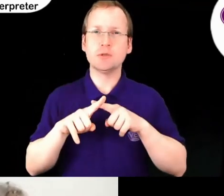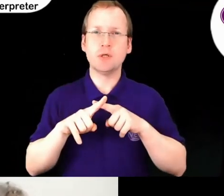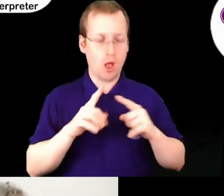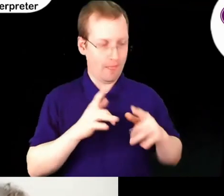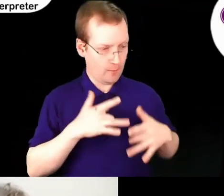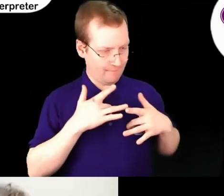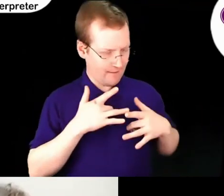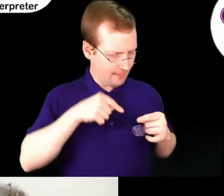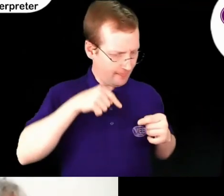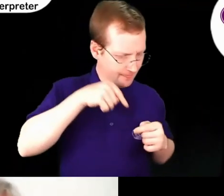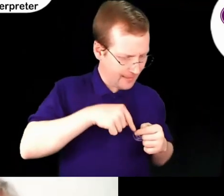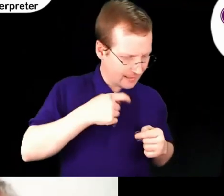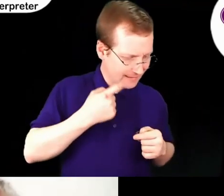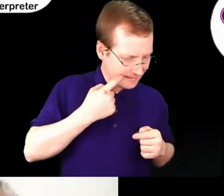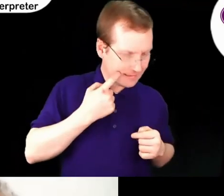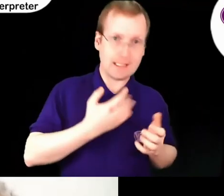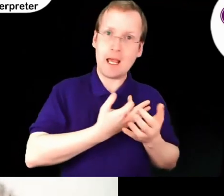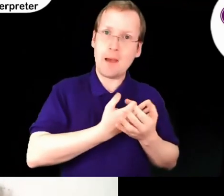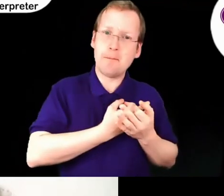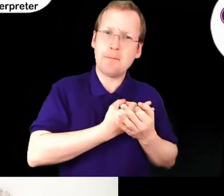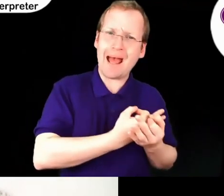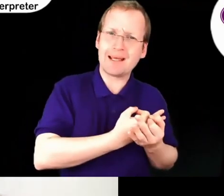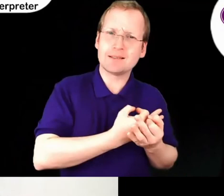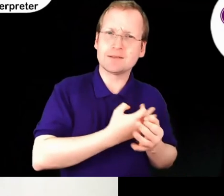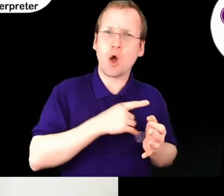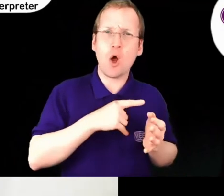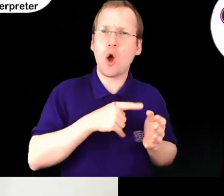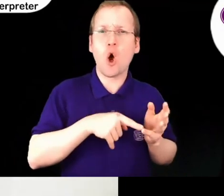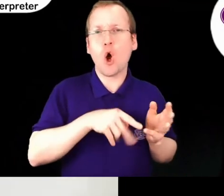feel might be pious and holy.